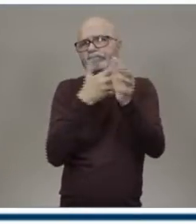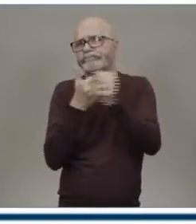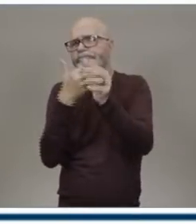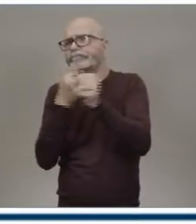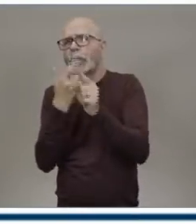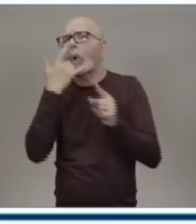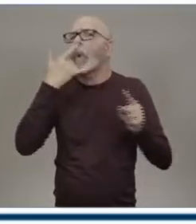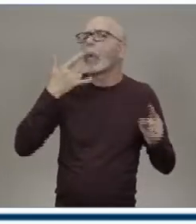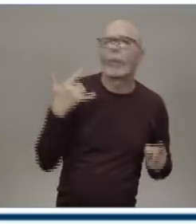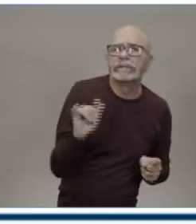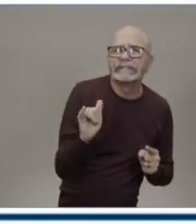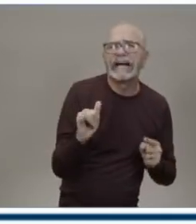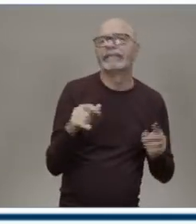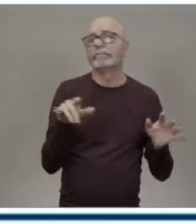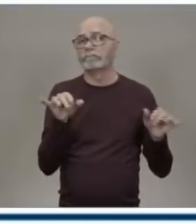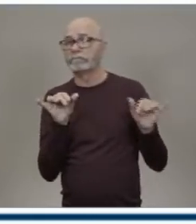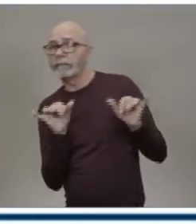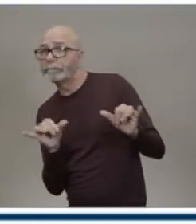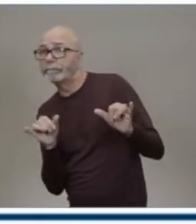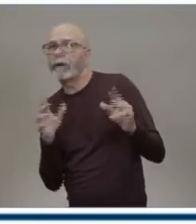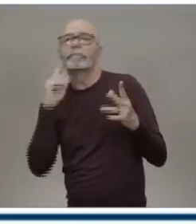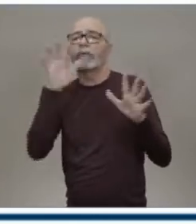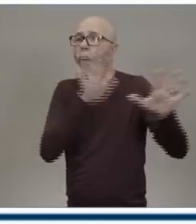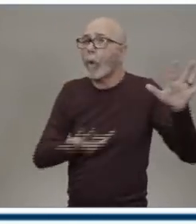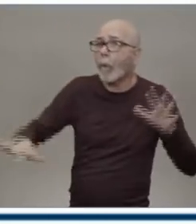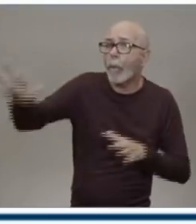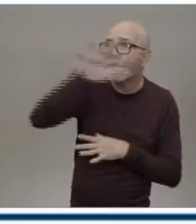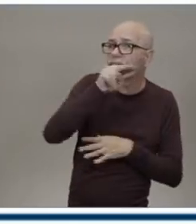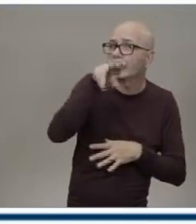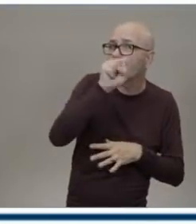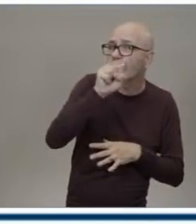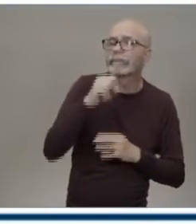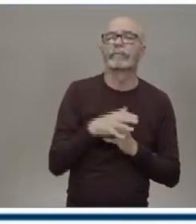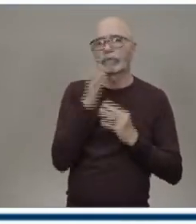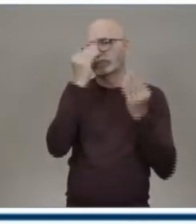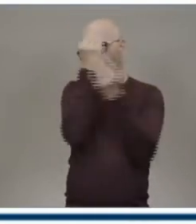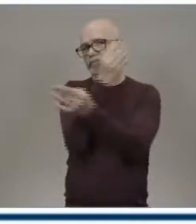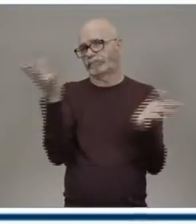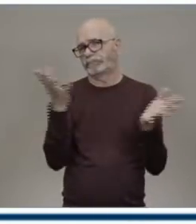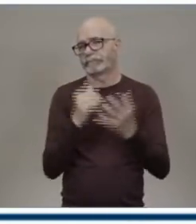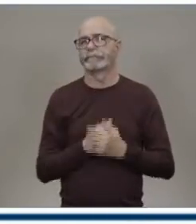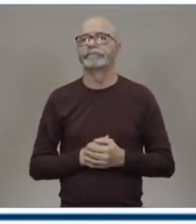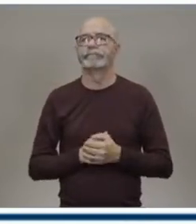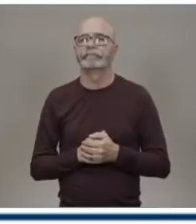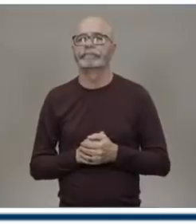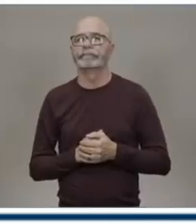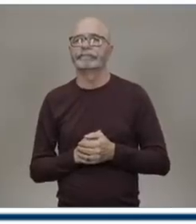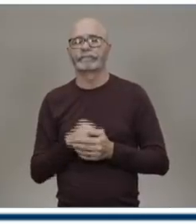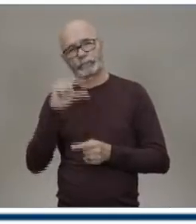would look like in communities across the province. Next question will go to Alicia Draus with Global.